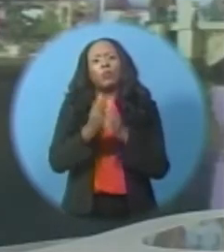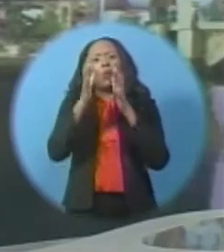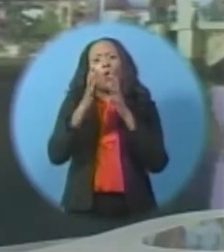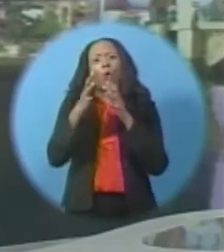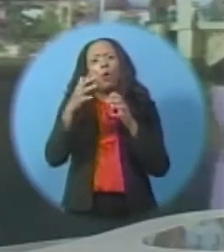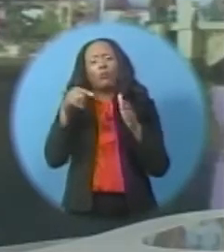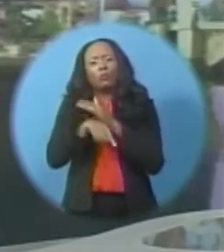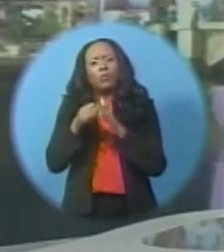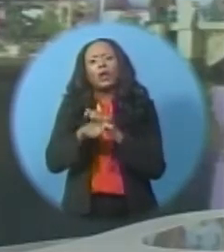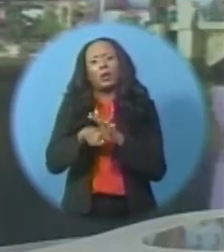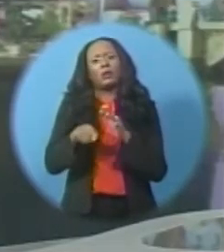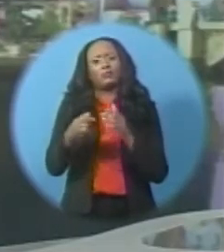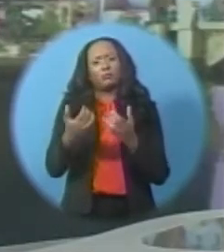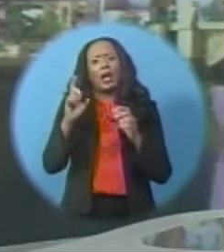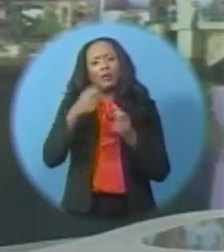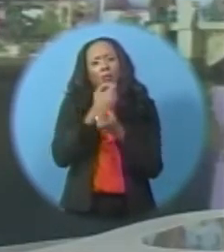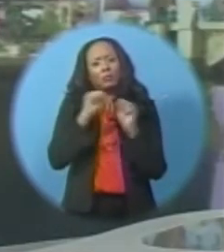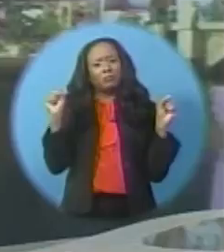Sharika Griffith has more.